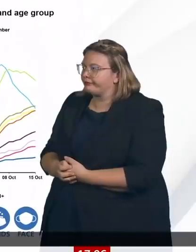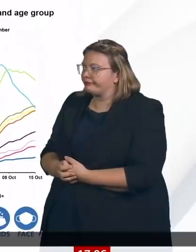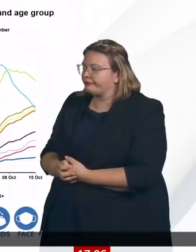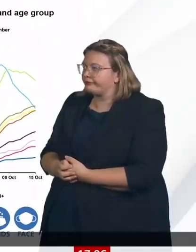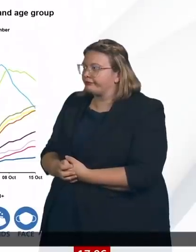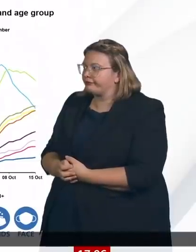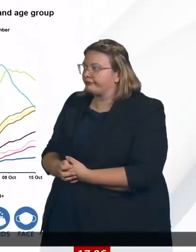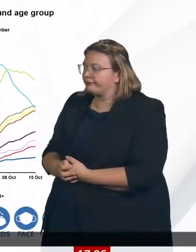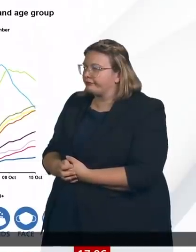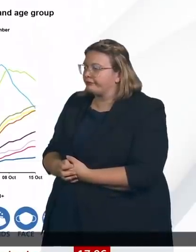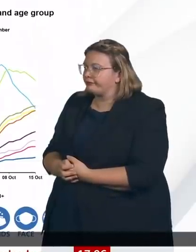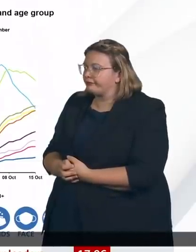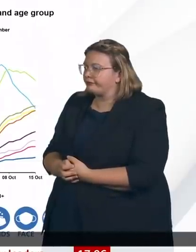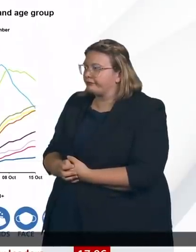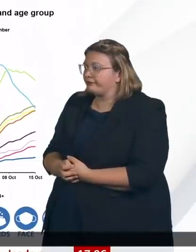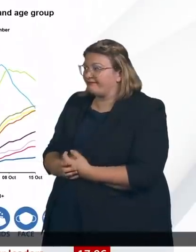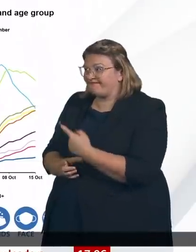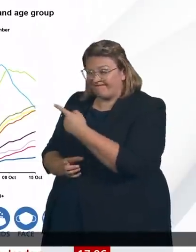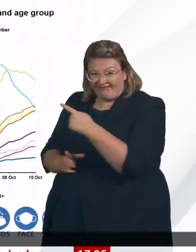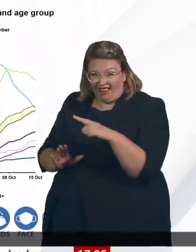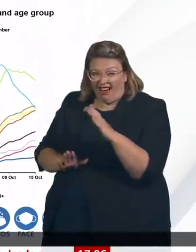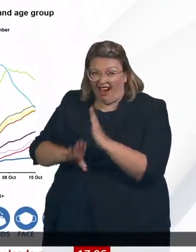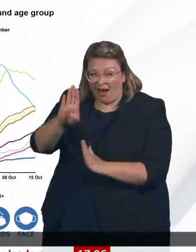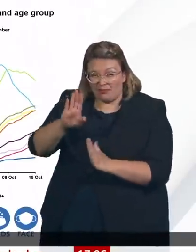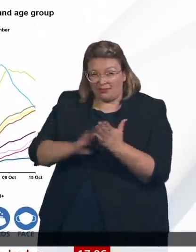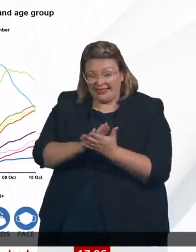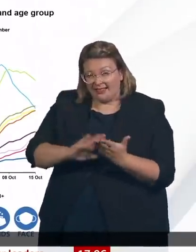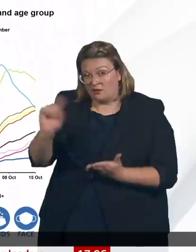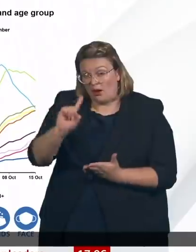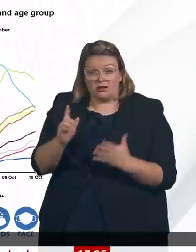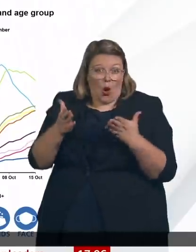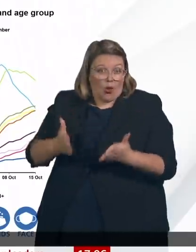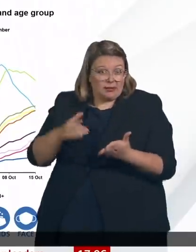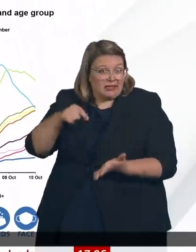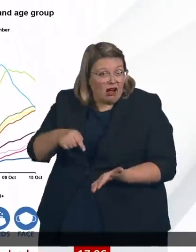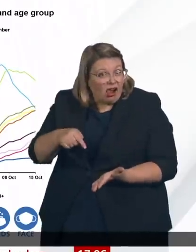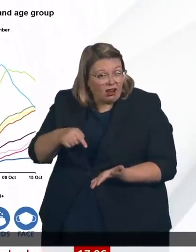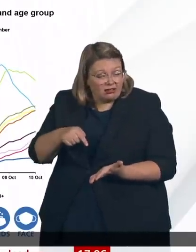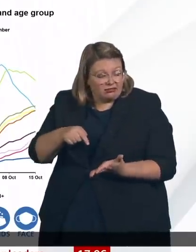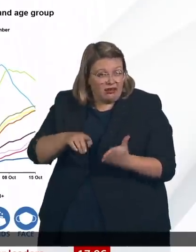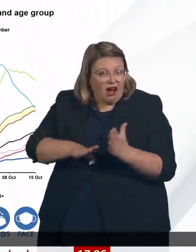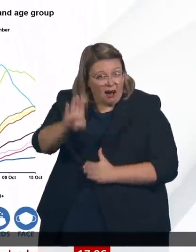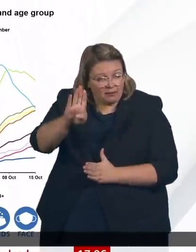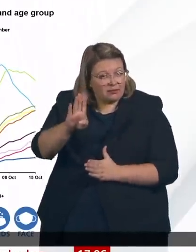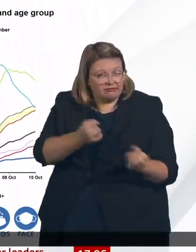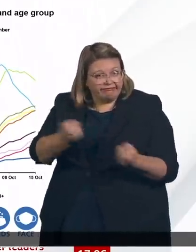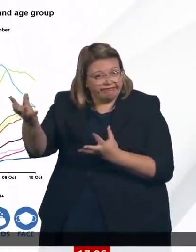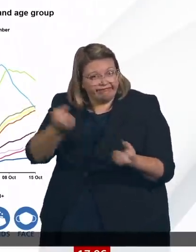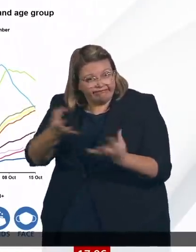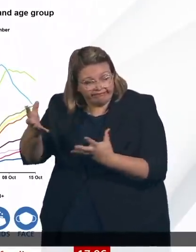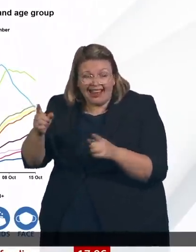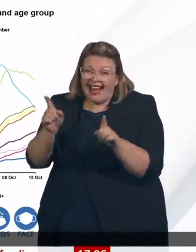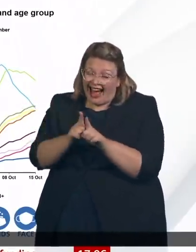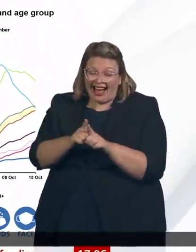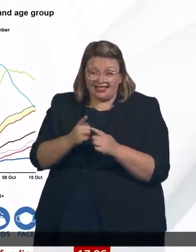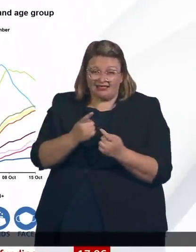cases. This means that the hospital admissions and the deaths, sadly, that are linked to those